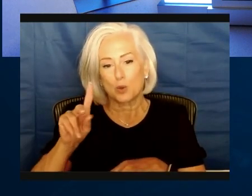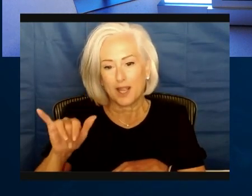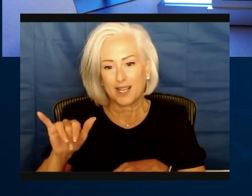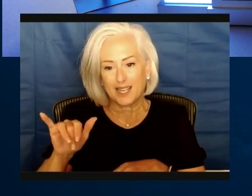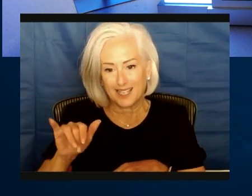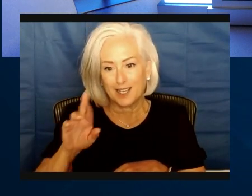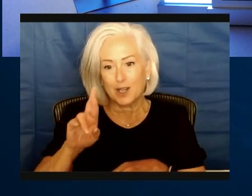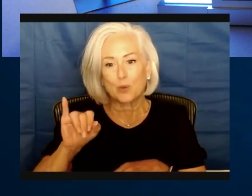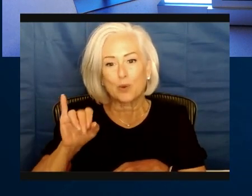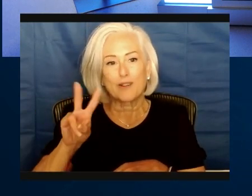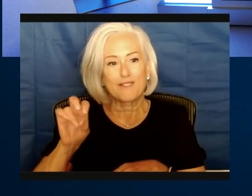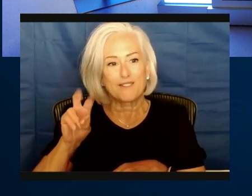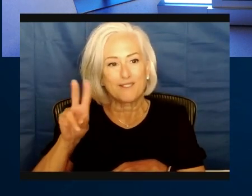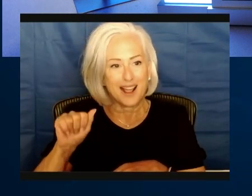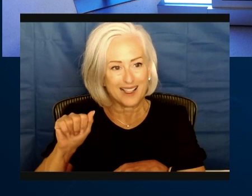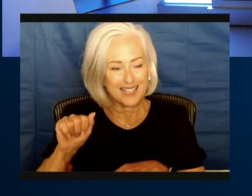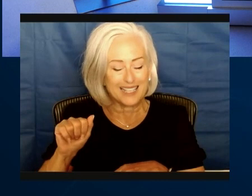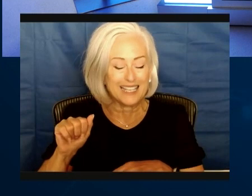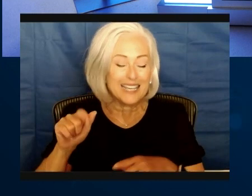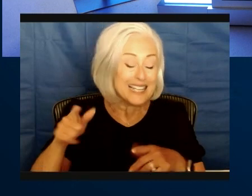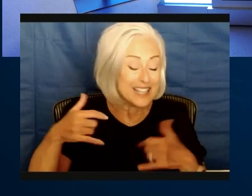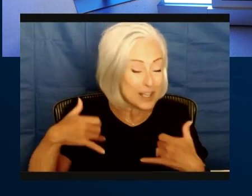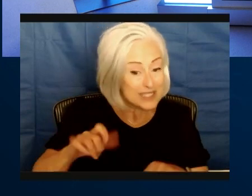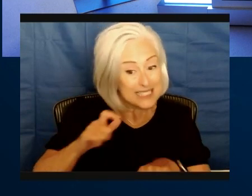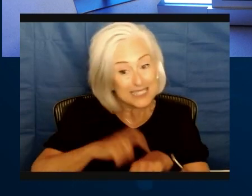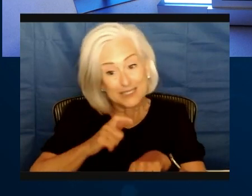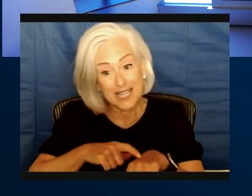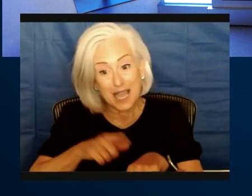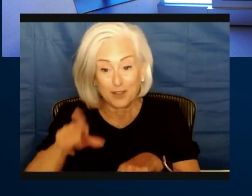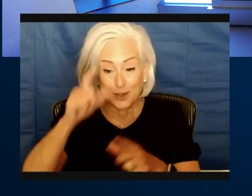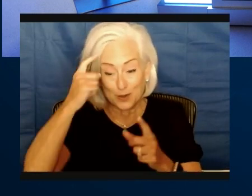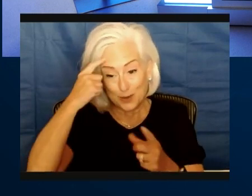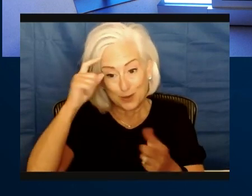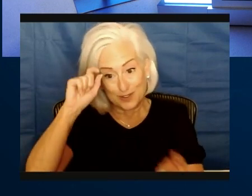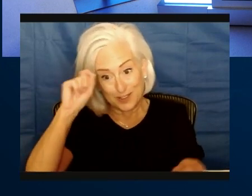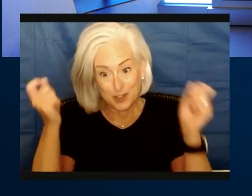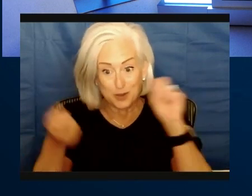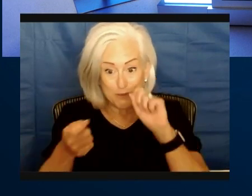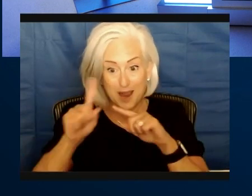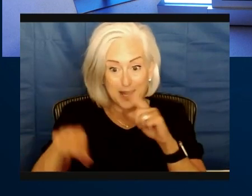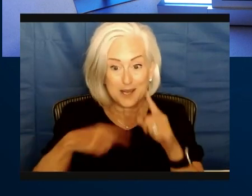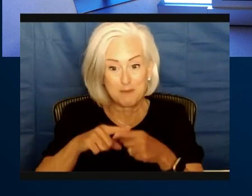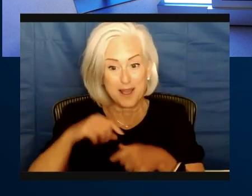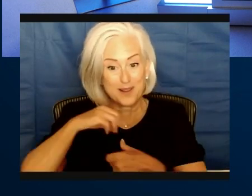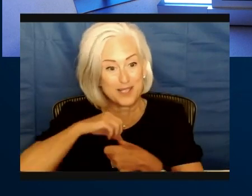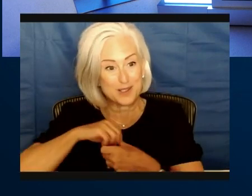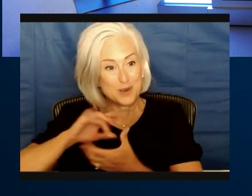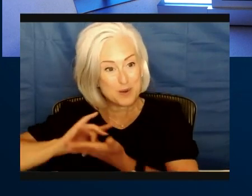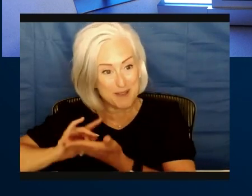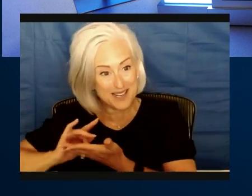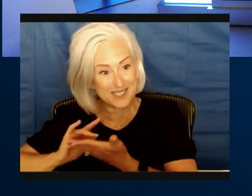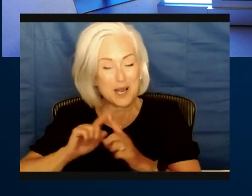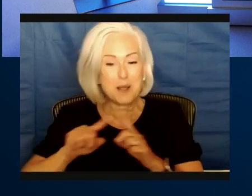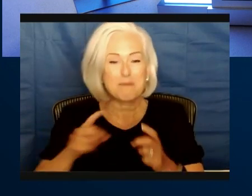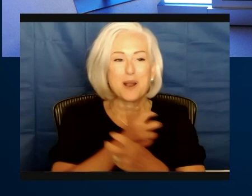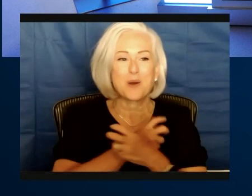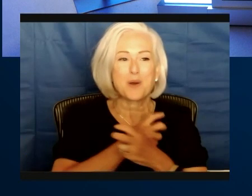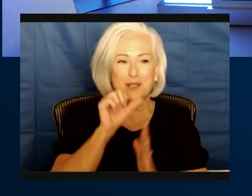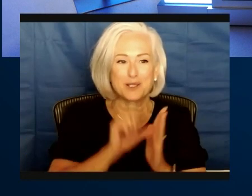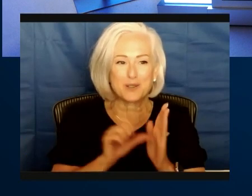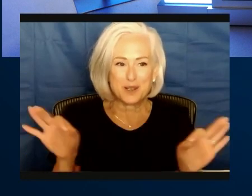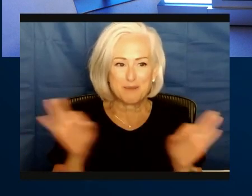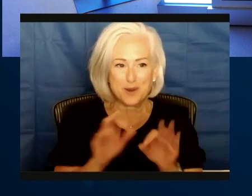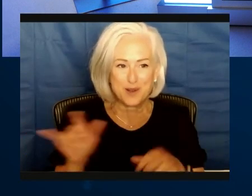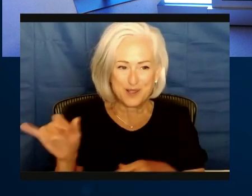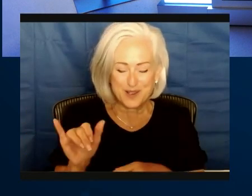light and do medicine, but I have to say after today's program, orthopedic surgery sounds pretty darn important too. I know it is, especially as I get older. and